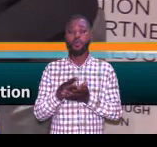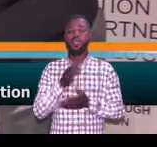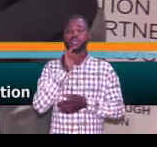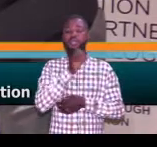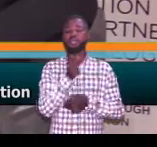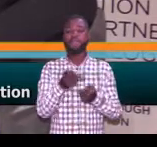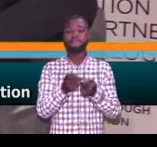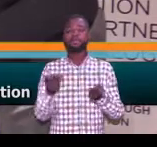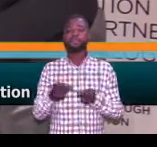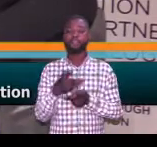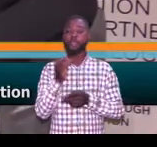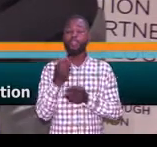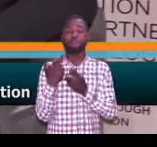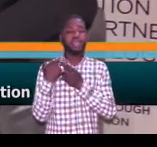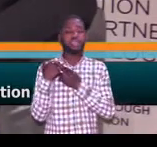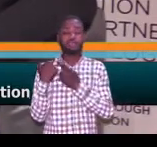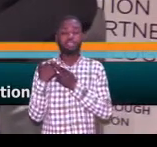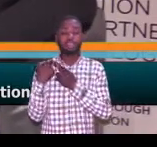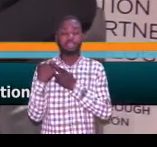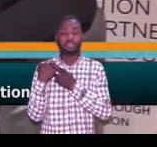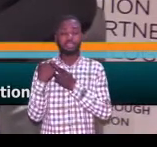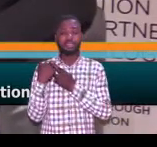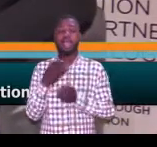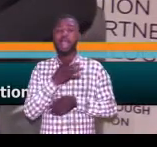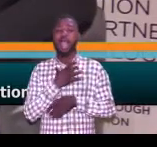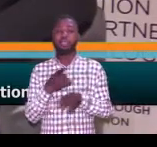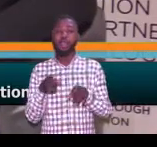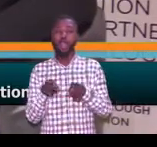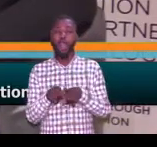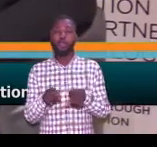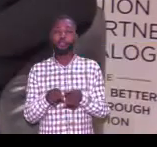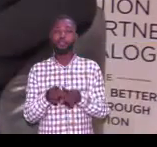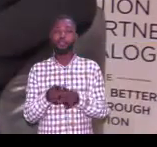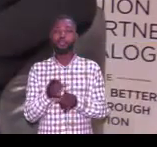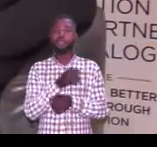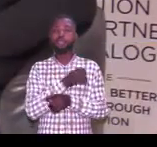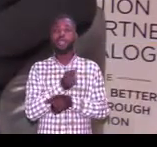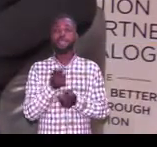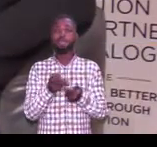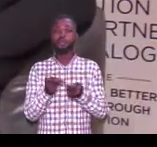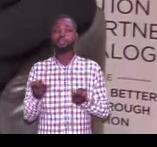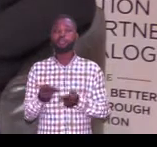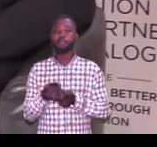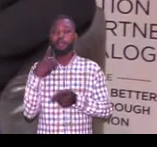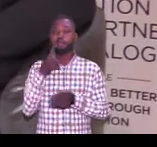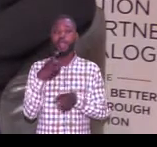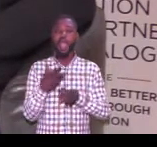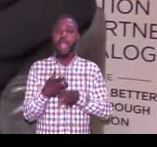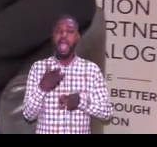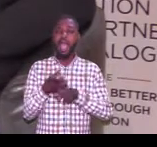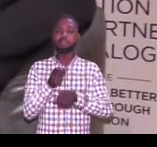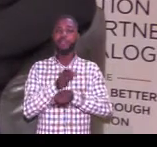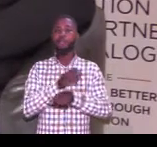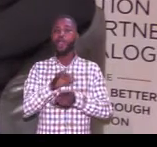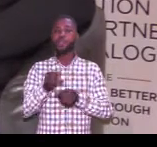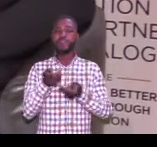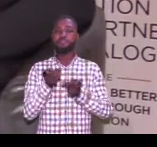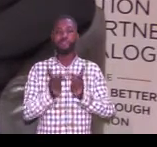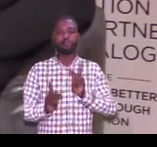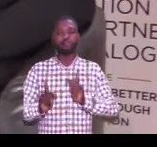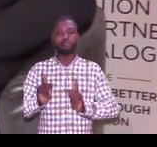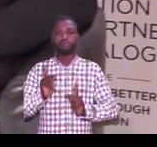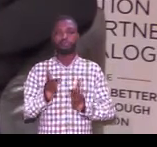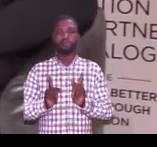Well, it's a position of responsibility and also a position for hard-working